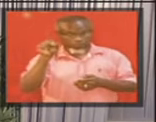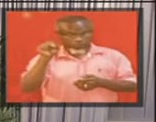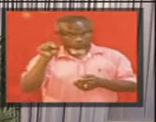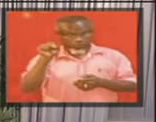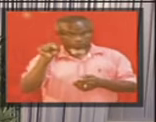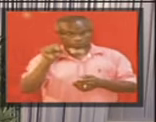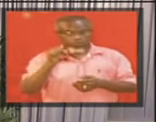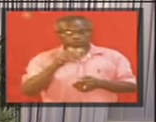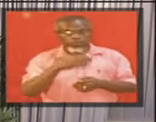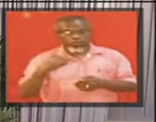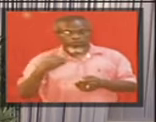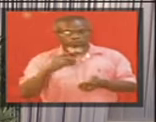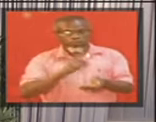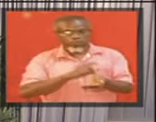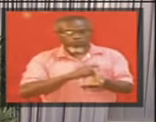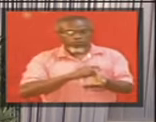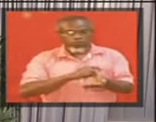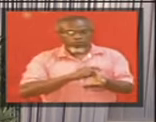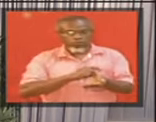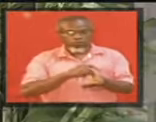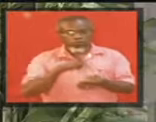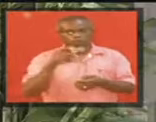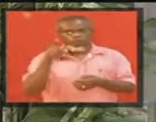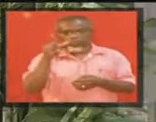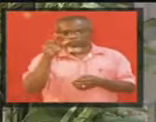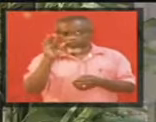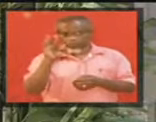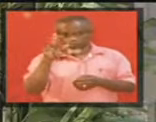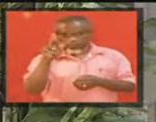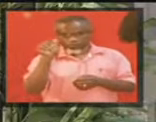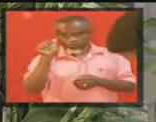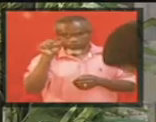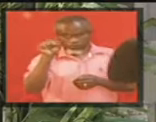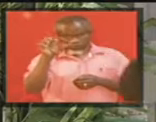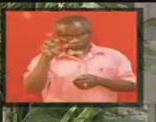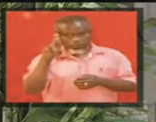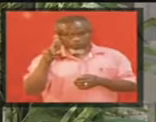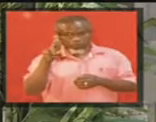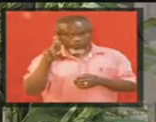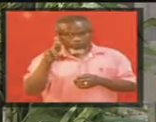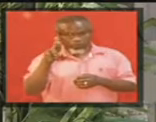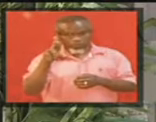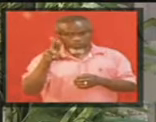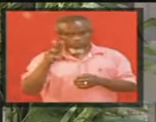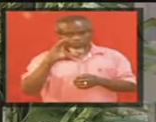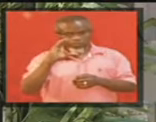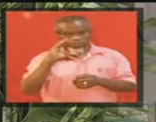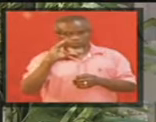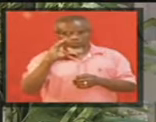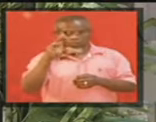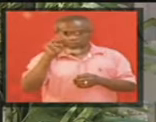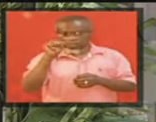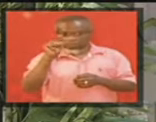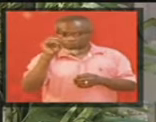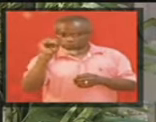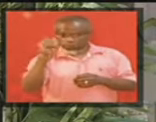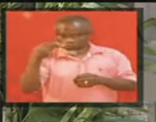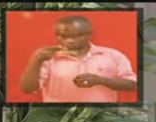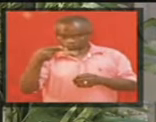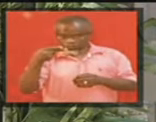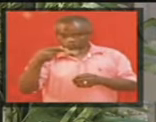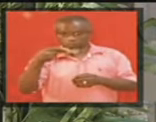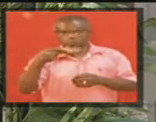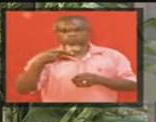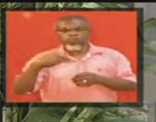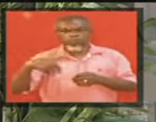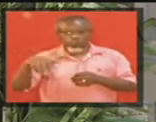Division, and Dr. Osafo Fraser, County Medical Officer of Health for St. George East. I am Candice Alcantara, the